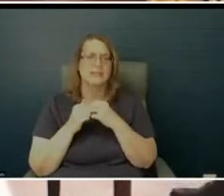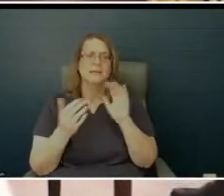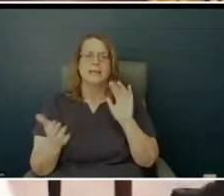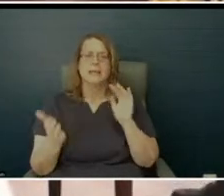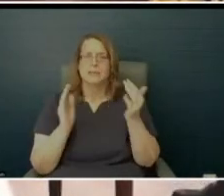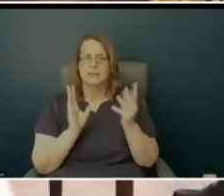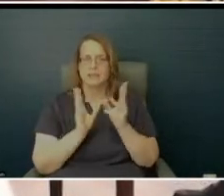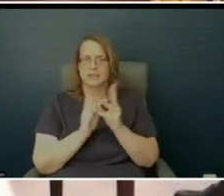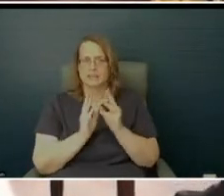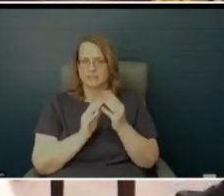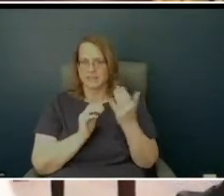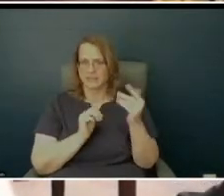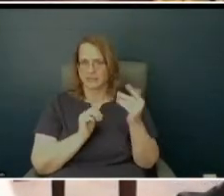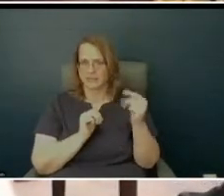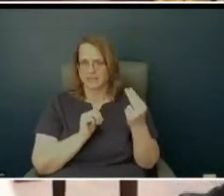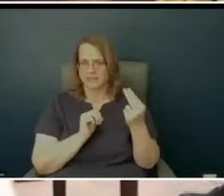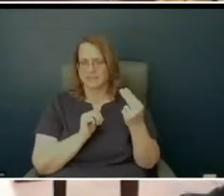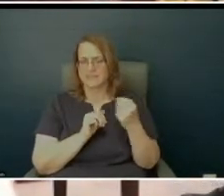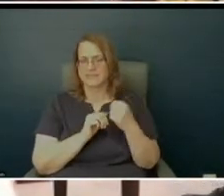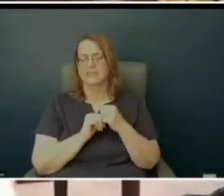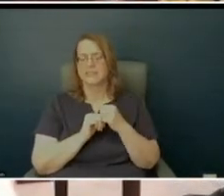15th.